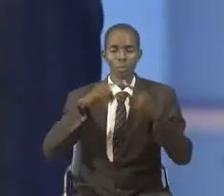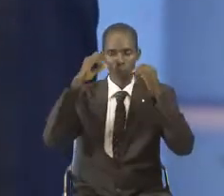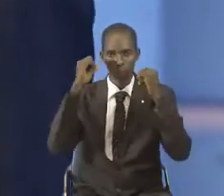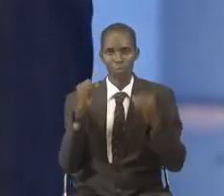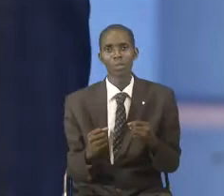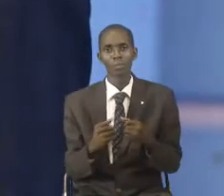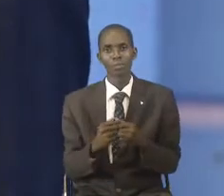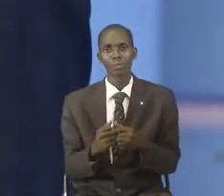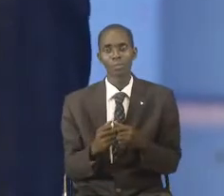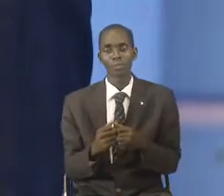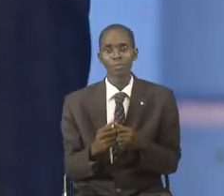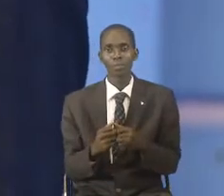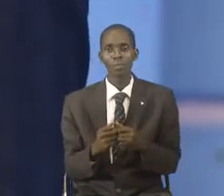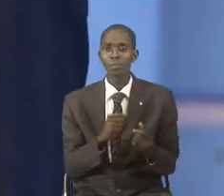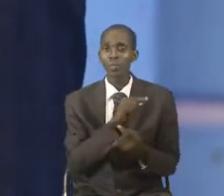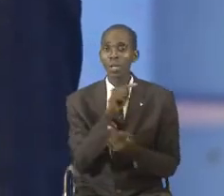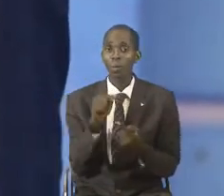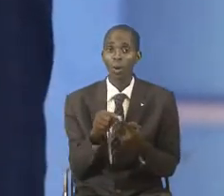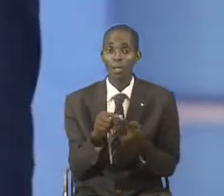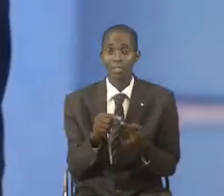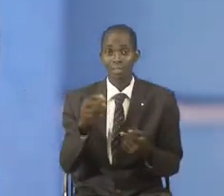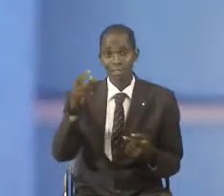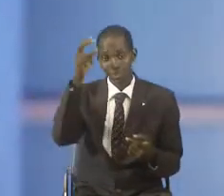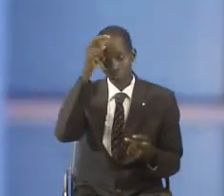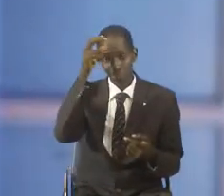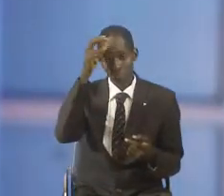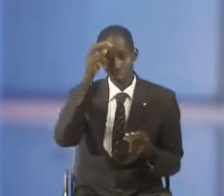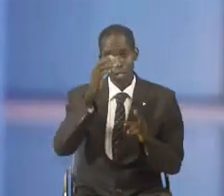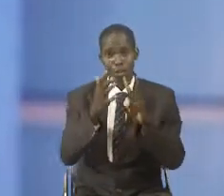behold, I give you power.